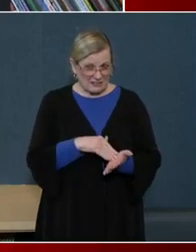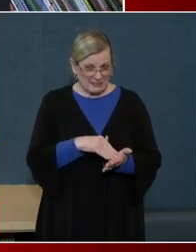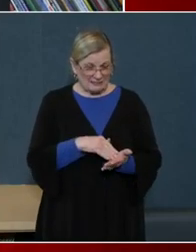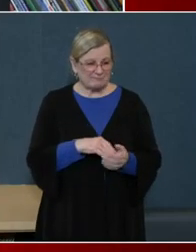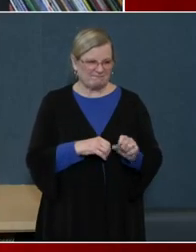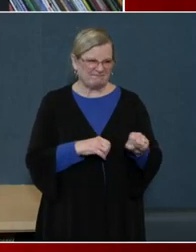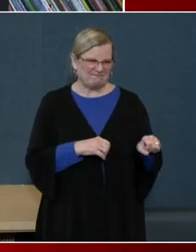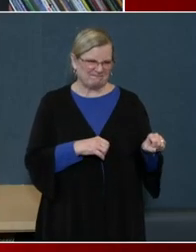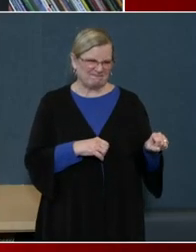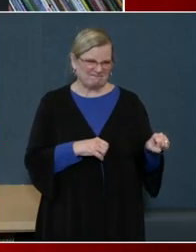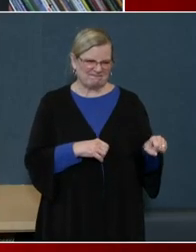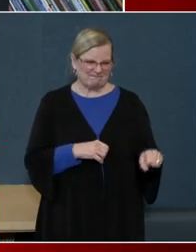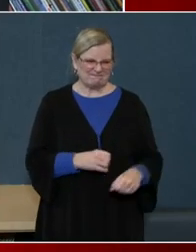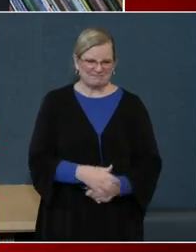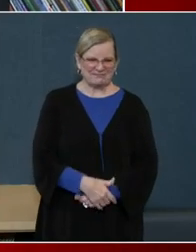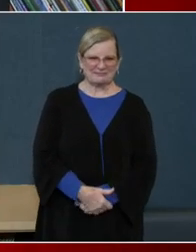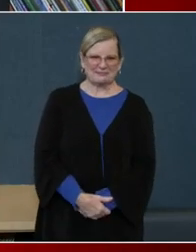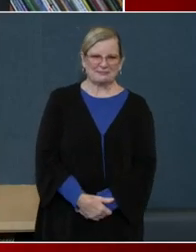Well, we will,